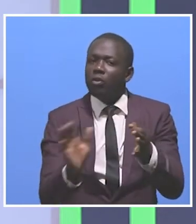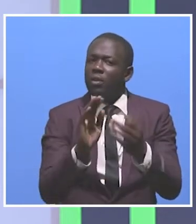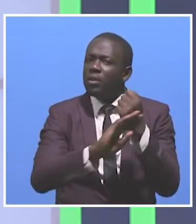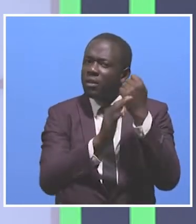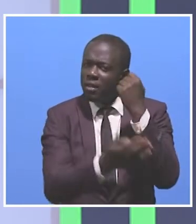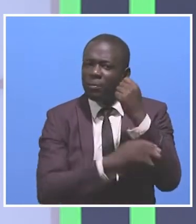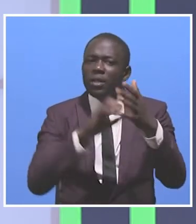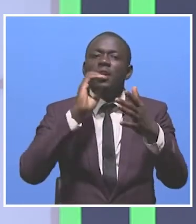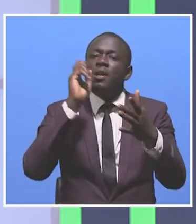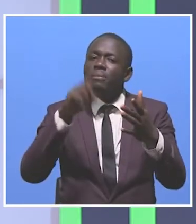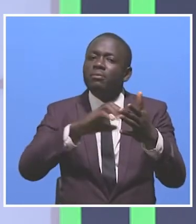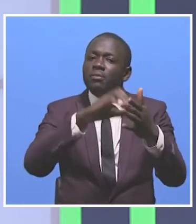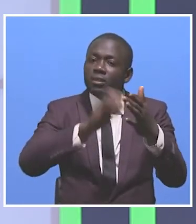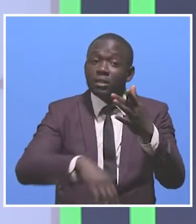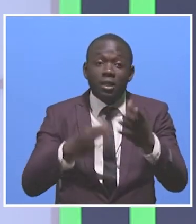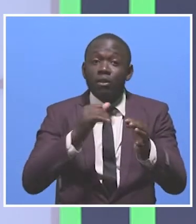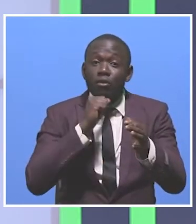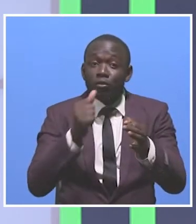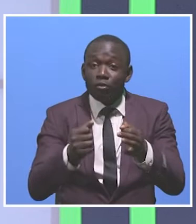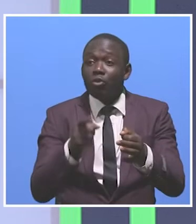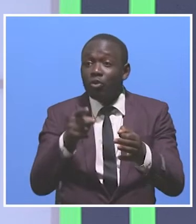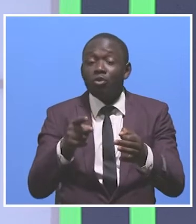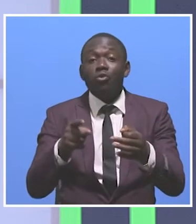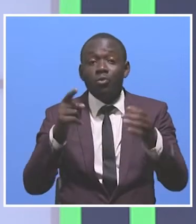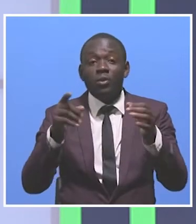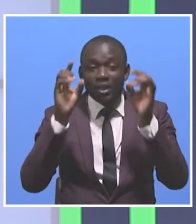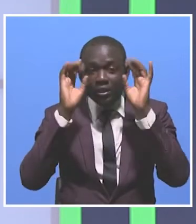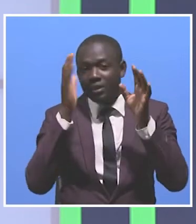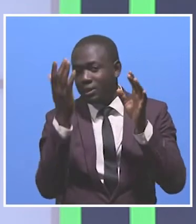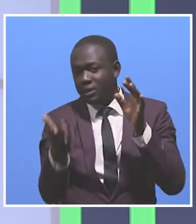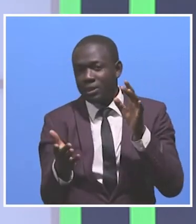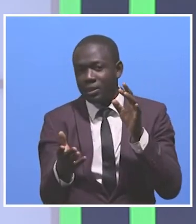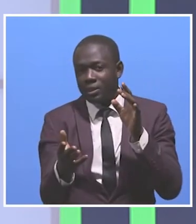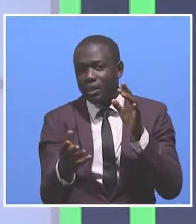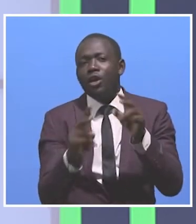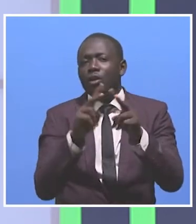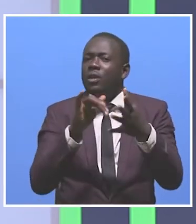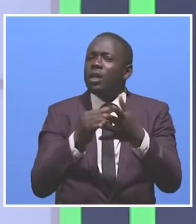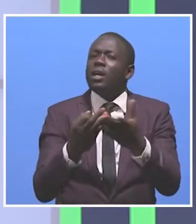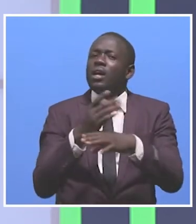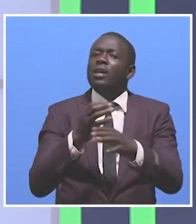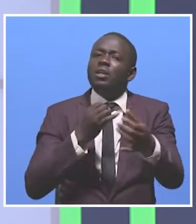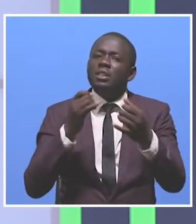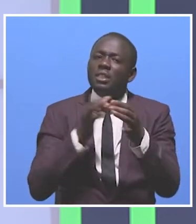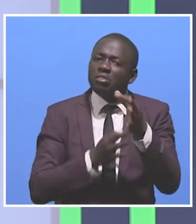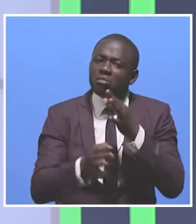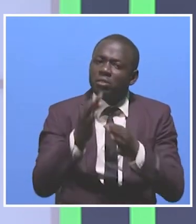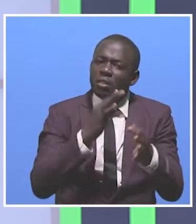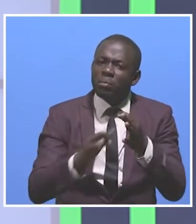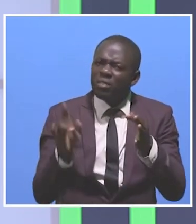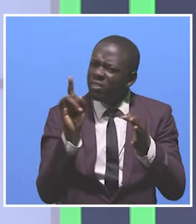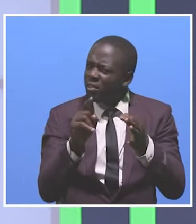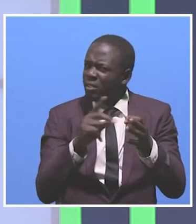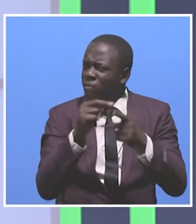don't, there's risk to her life, or maybe other risks. So that after that, remember, after all that process, where are